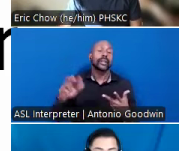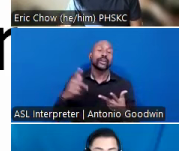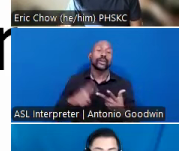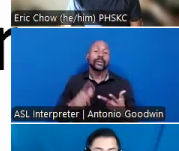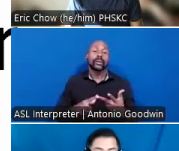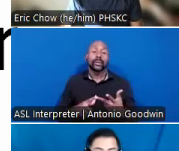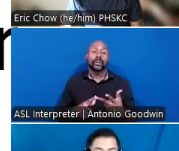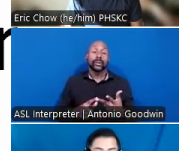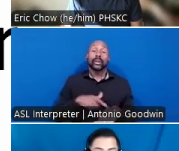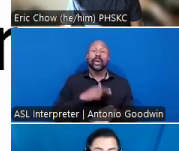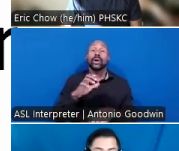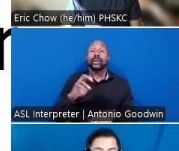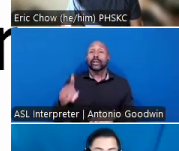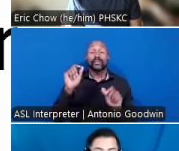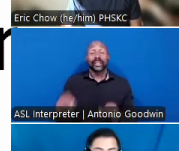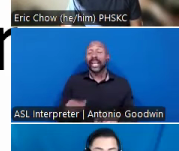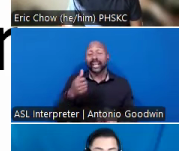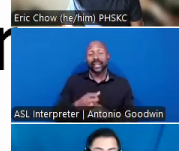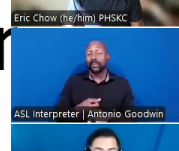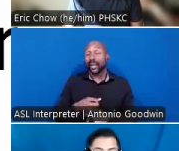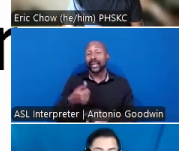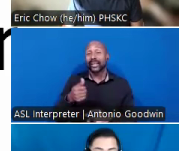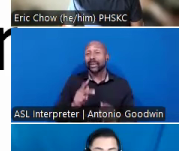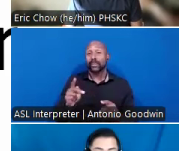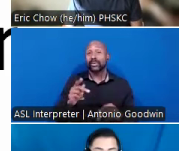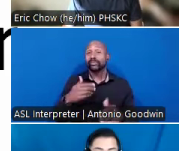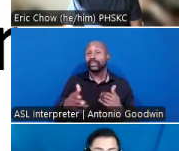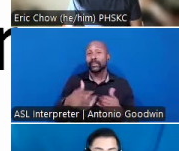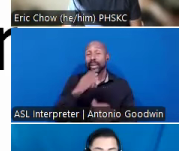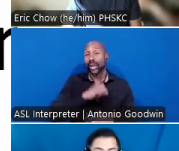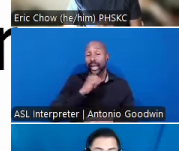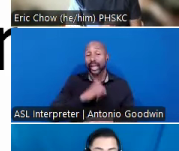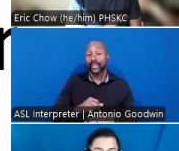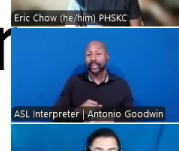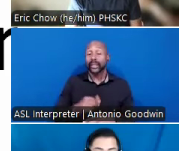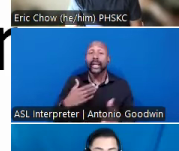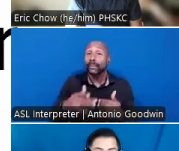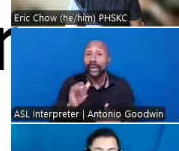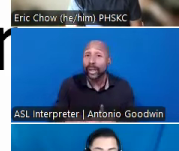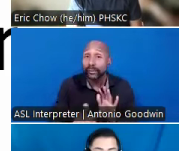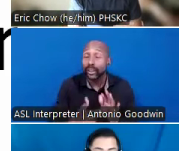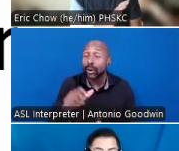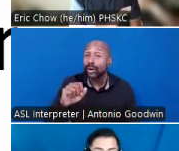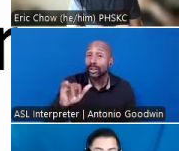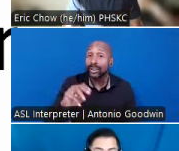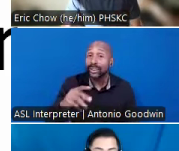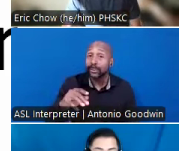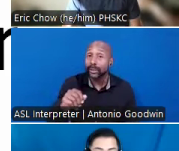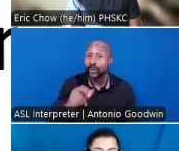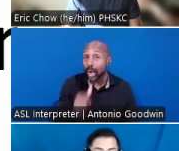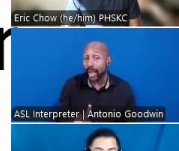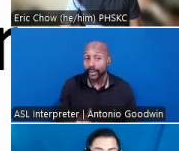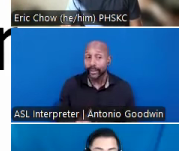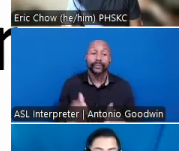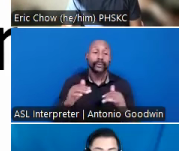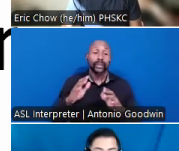infection. And it's important to note that children can also develop long COVID. Although their risk is lower than adults, it does increase